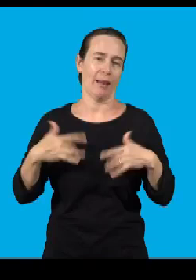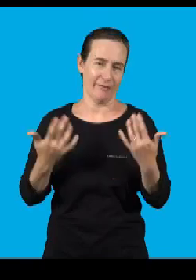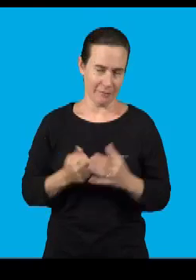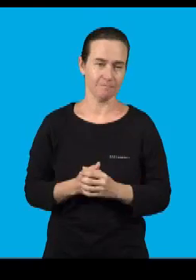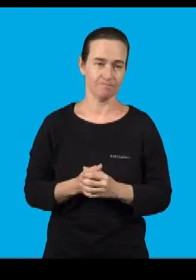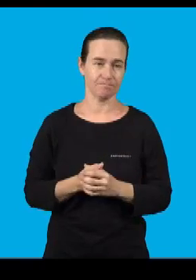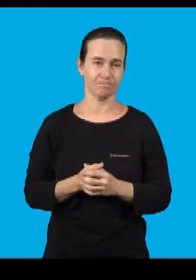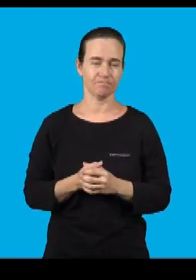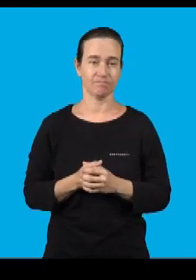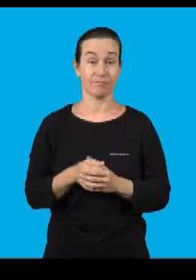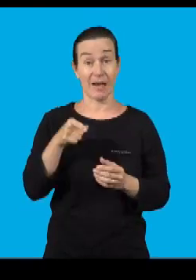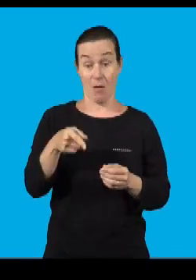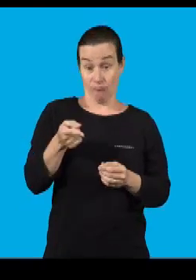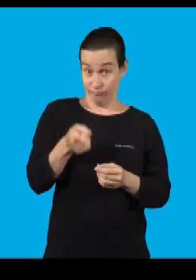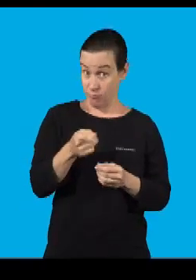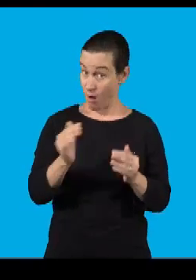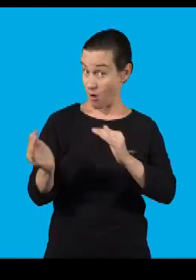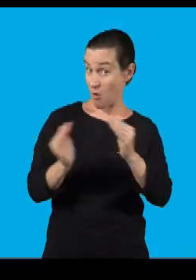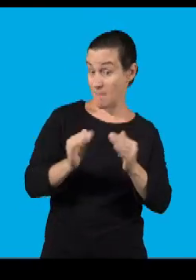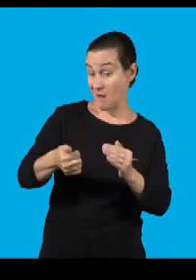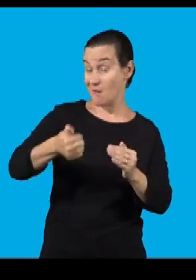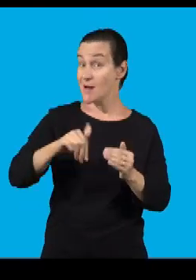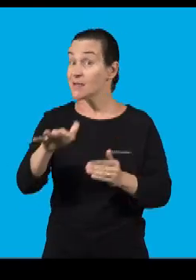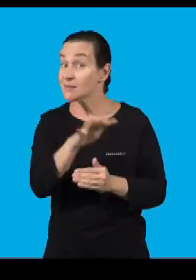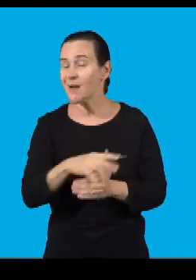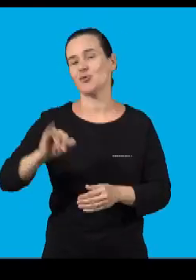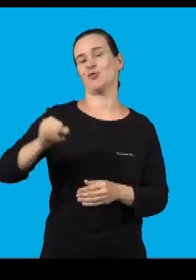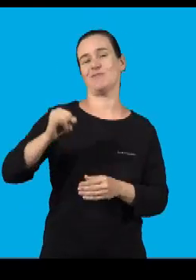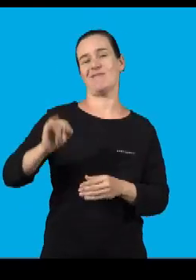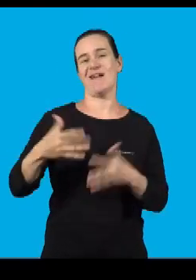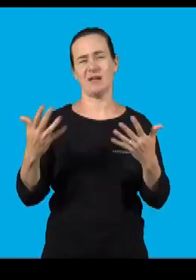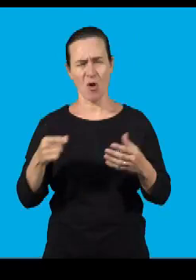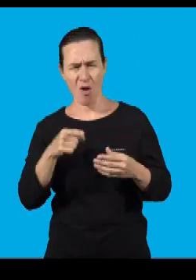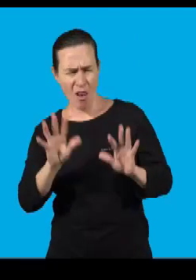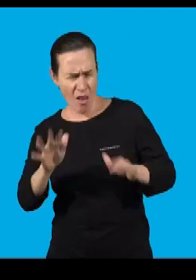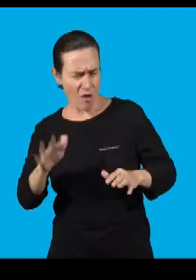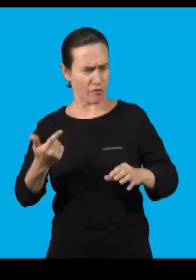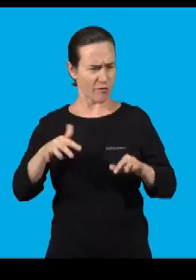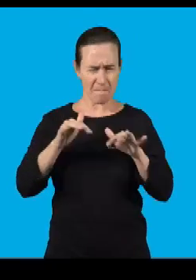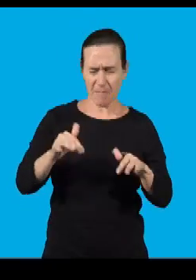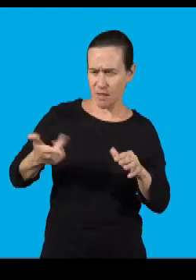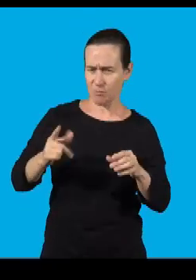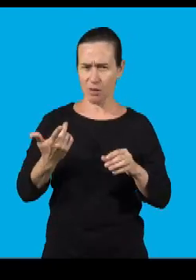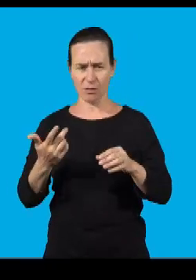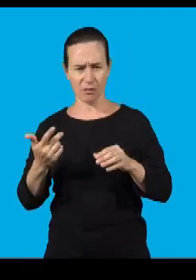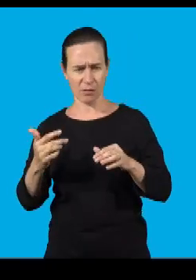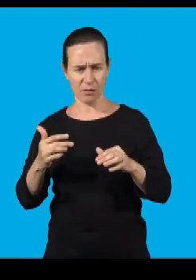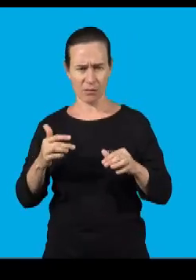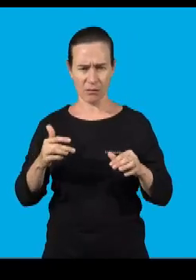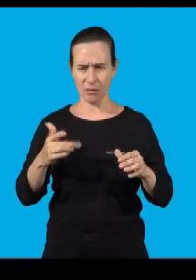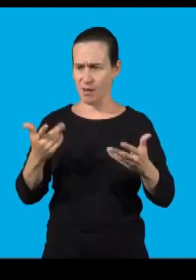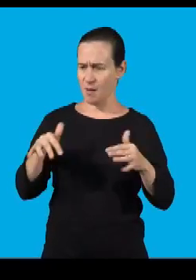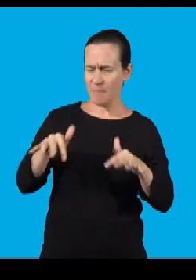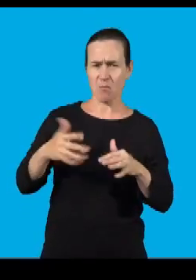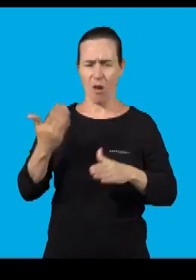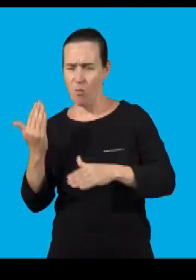they live, all right? As opposed to, now look at the following, Johannesburg, a bustling city that represents